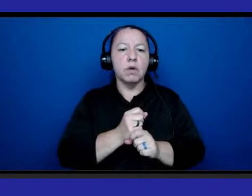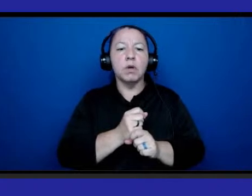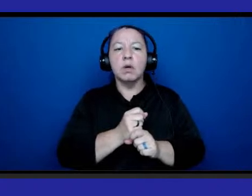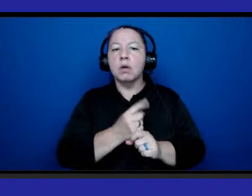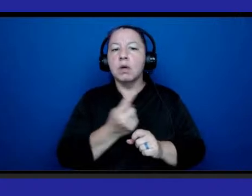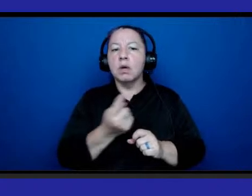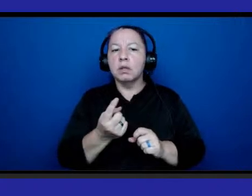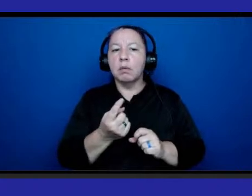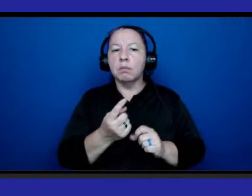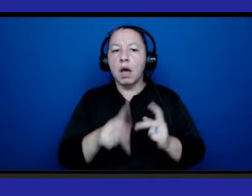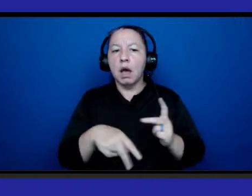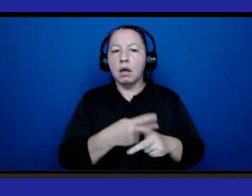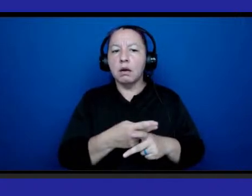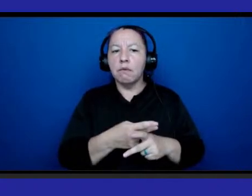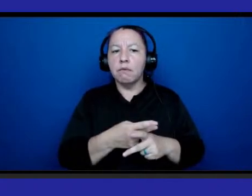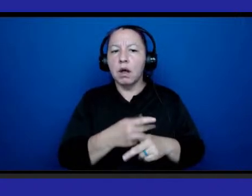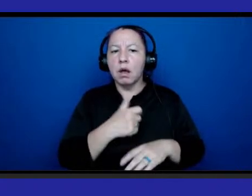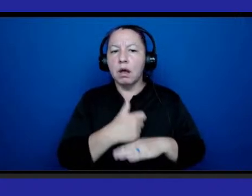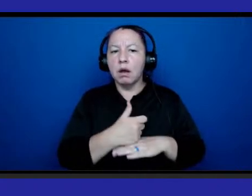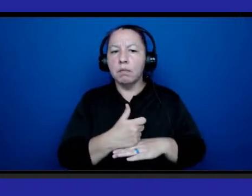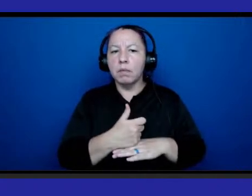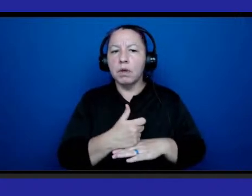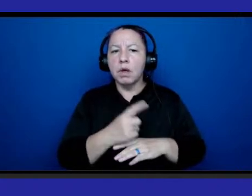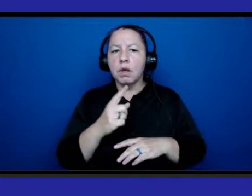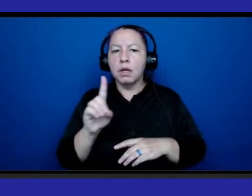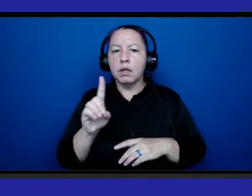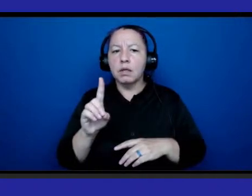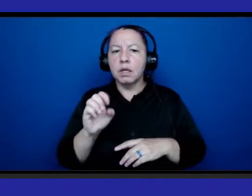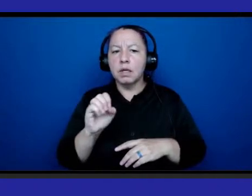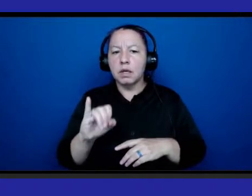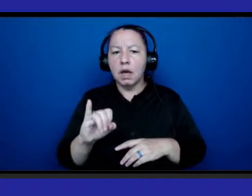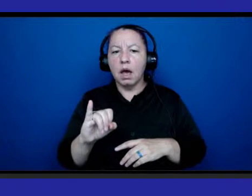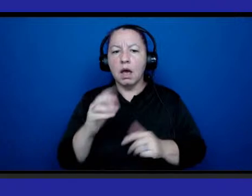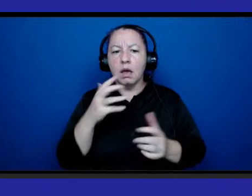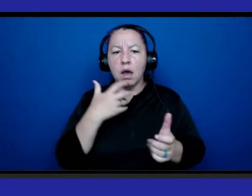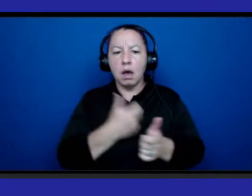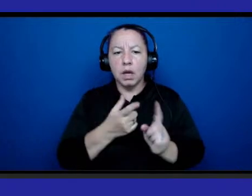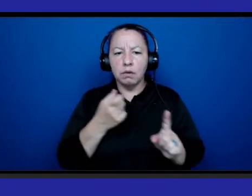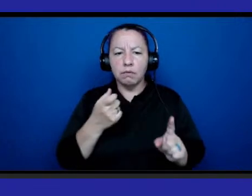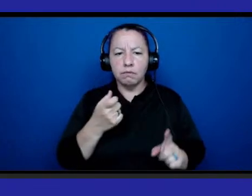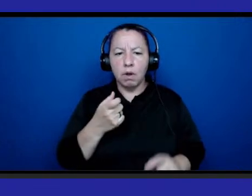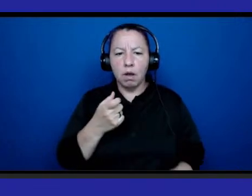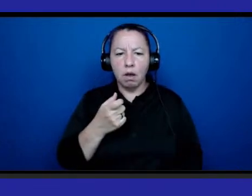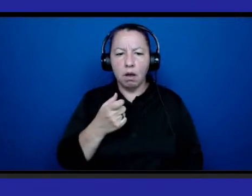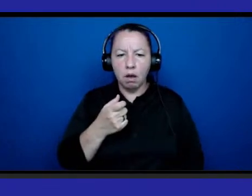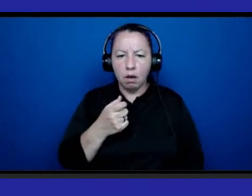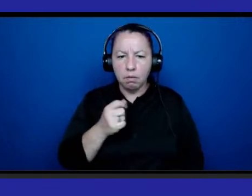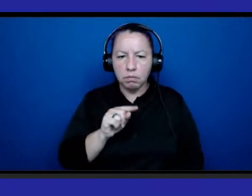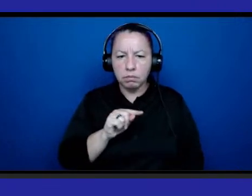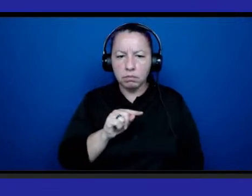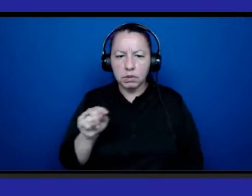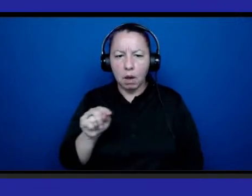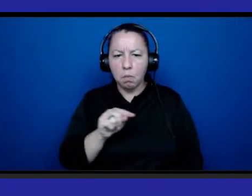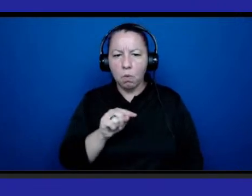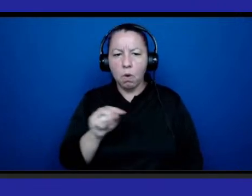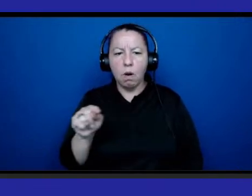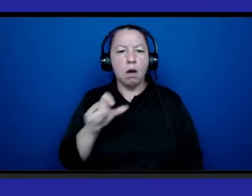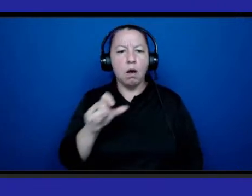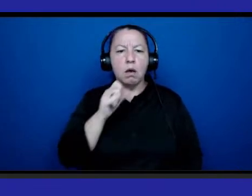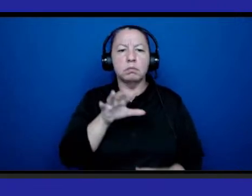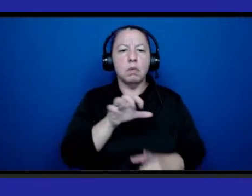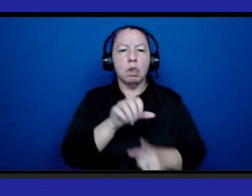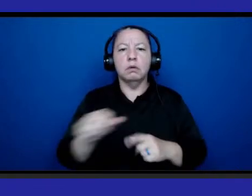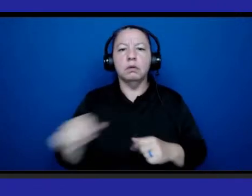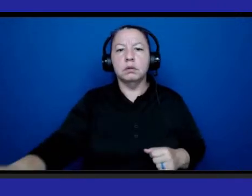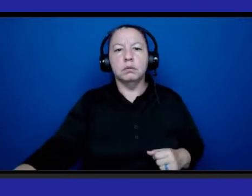and inclusion update from Ms. Ibelis Mendez Justiniano, and that is in your packets for